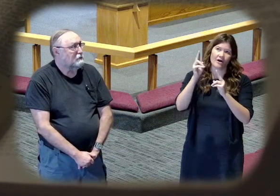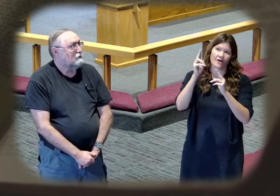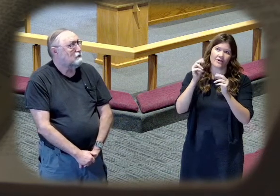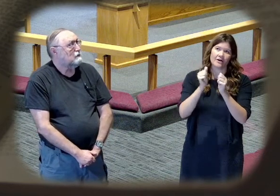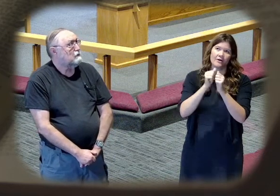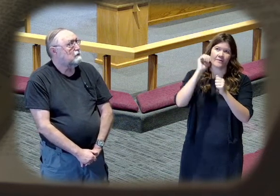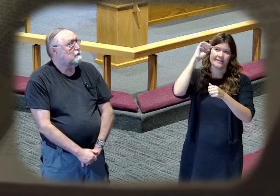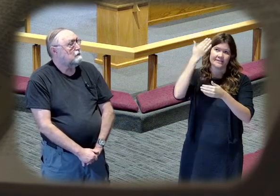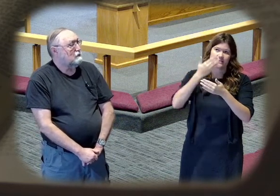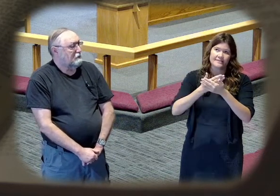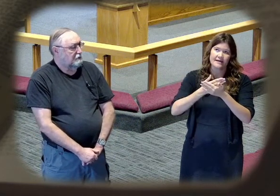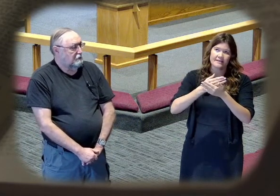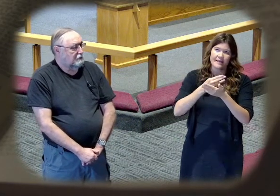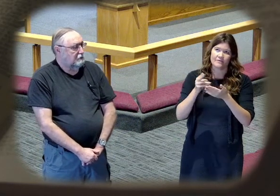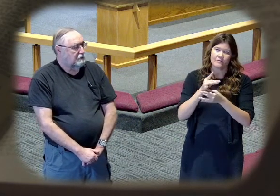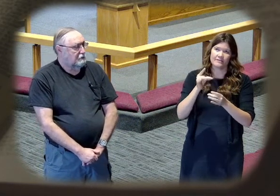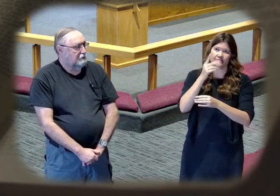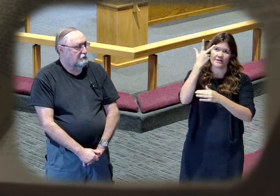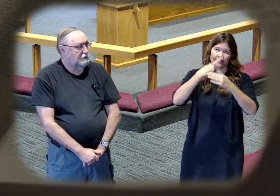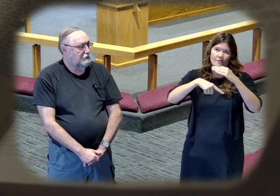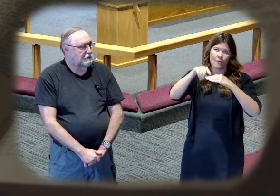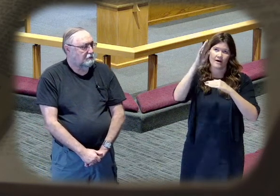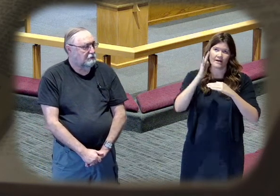Spirit, one God, now and forever.